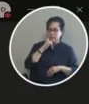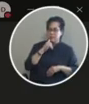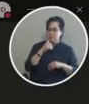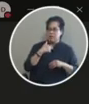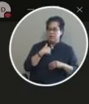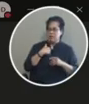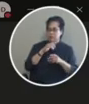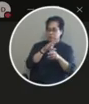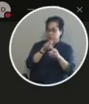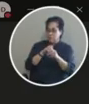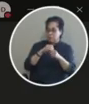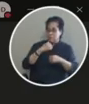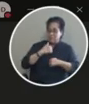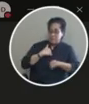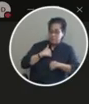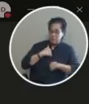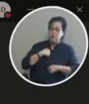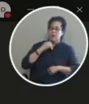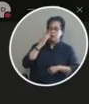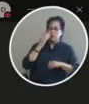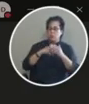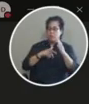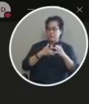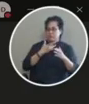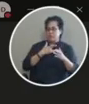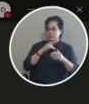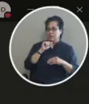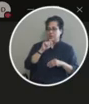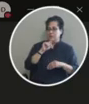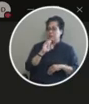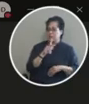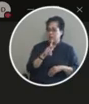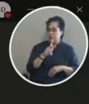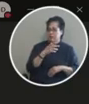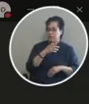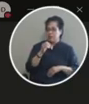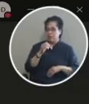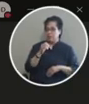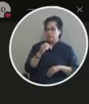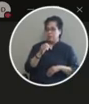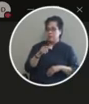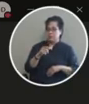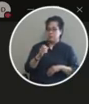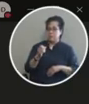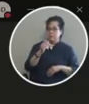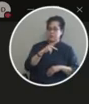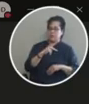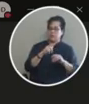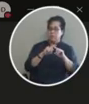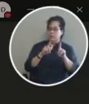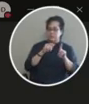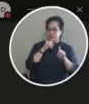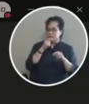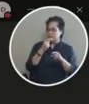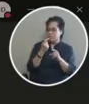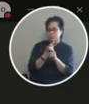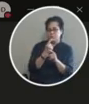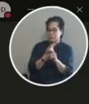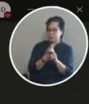the military. I know what it feels like to be attacked, and you can fight back. I don't think it's